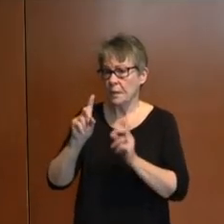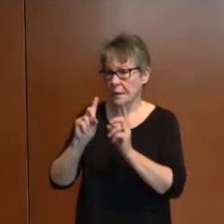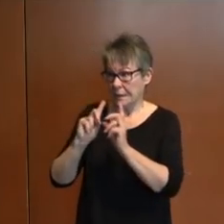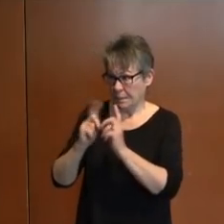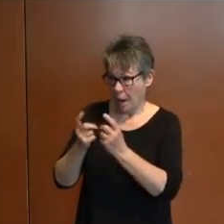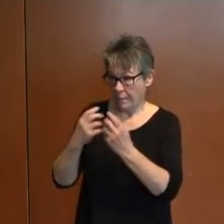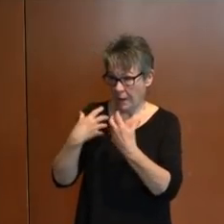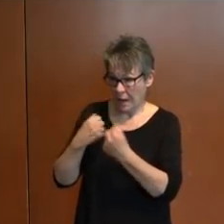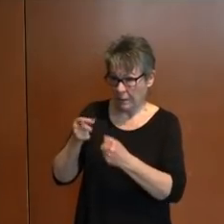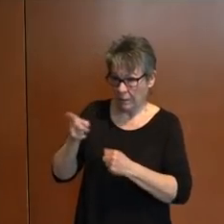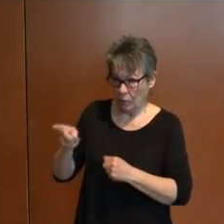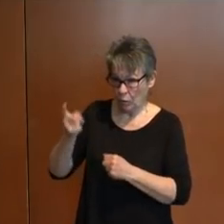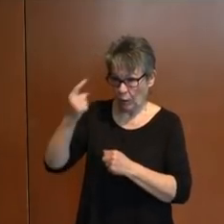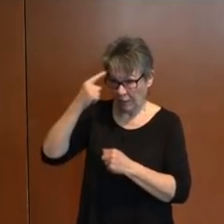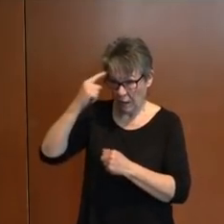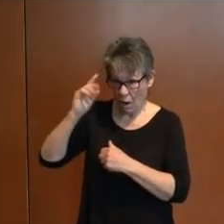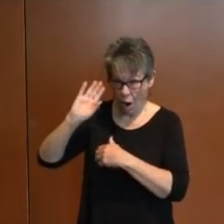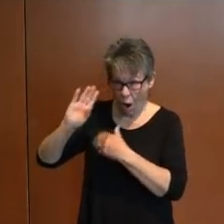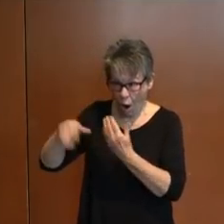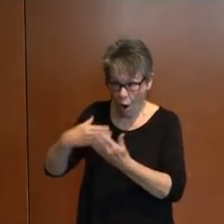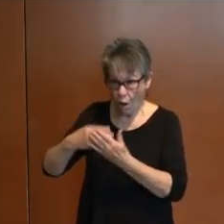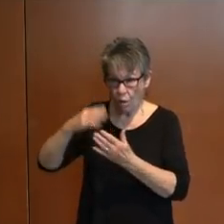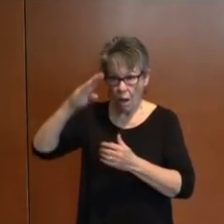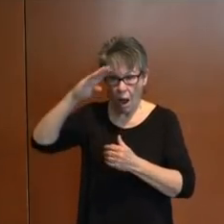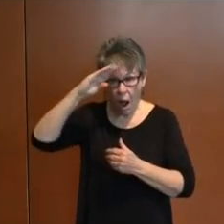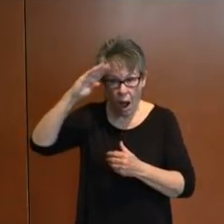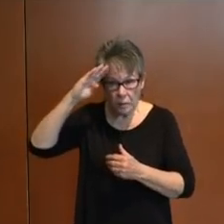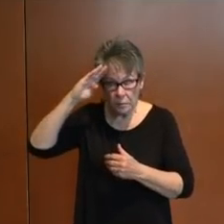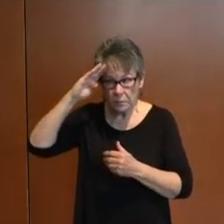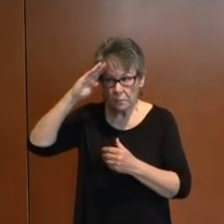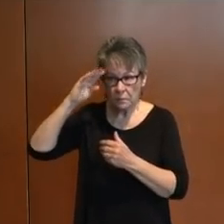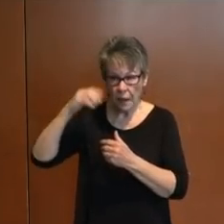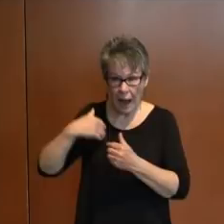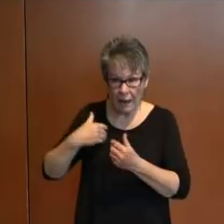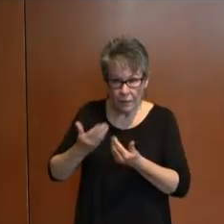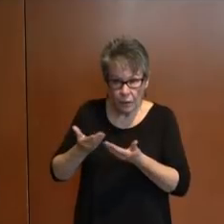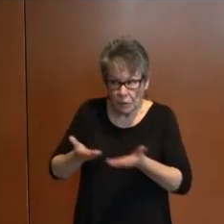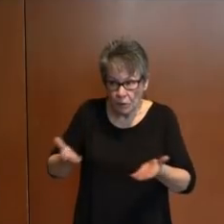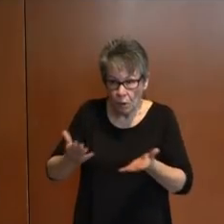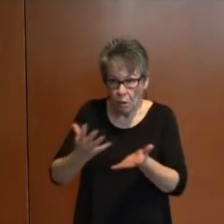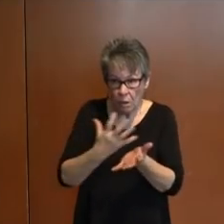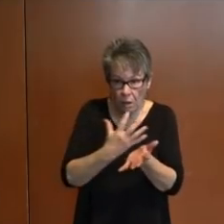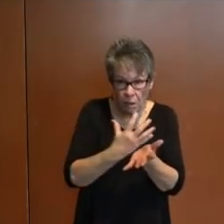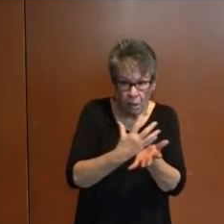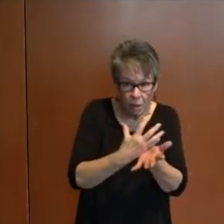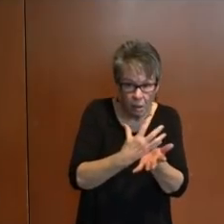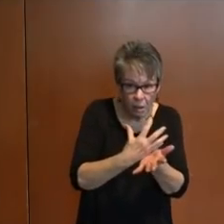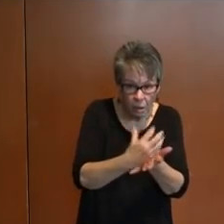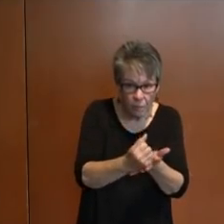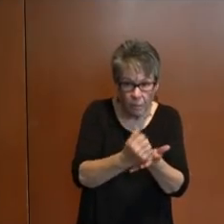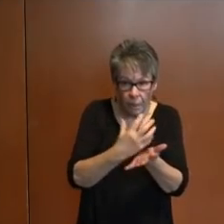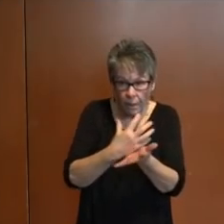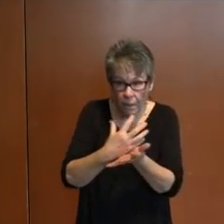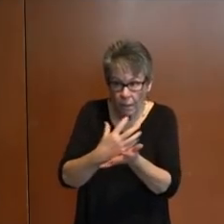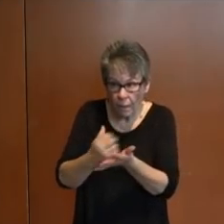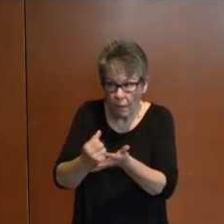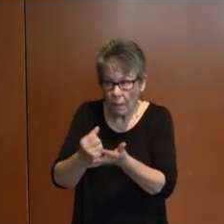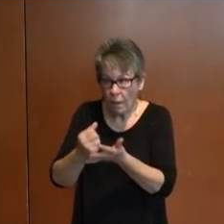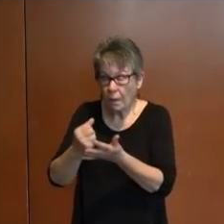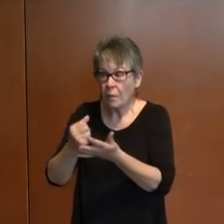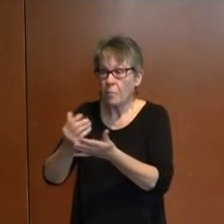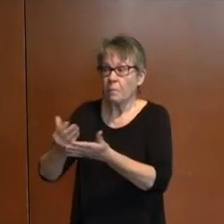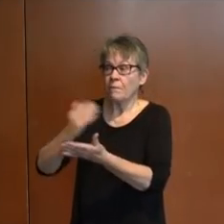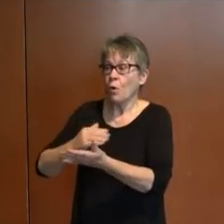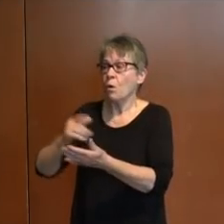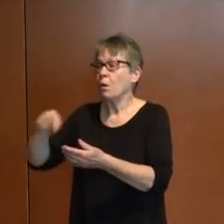resources will be expended before the pop-up hospitals start receiving cases? And just to